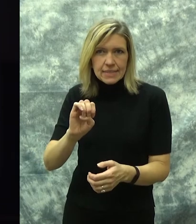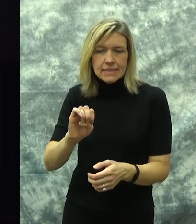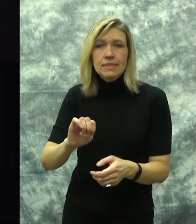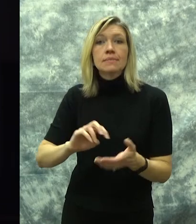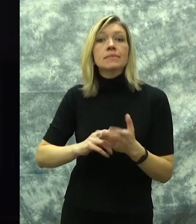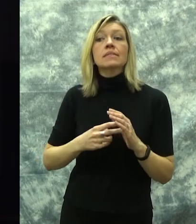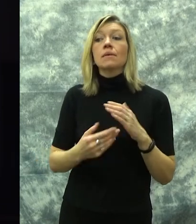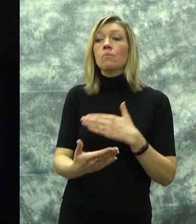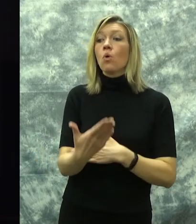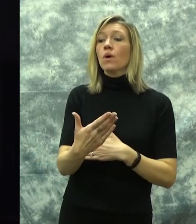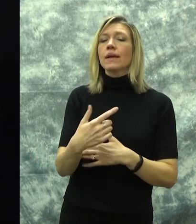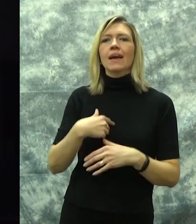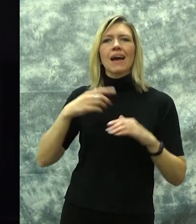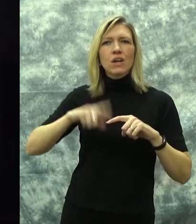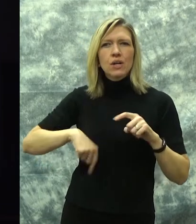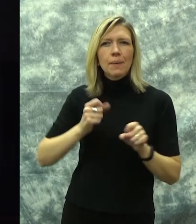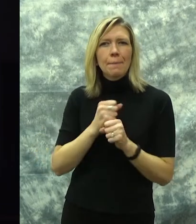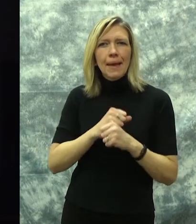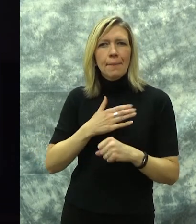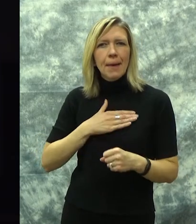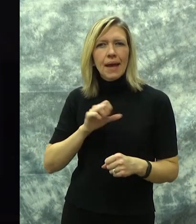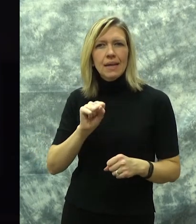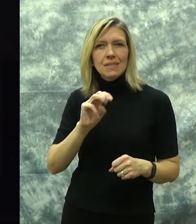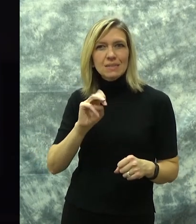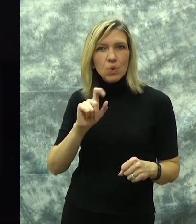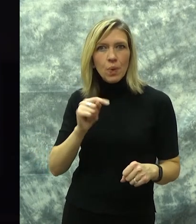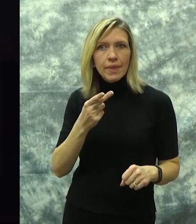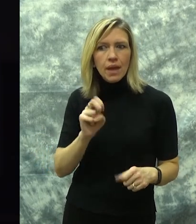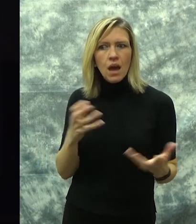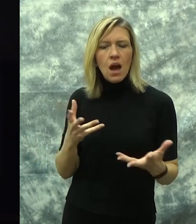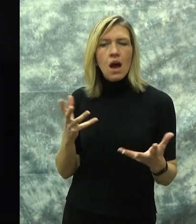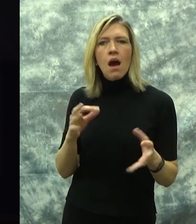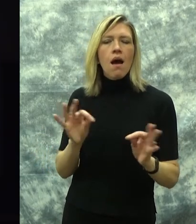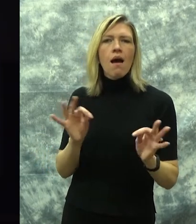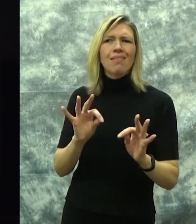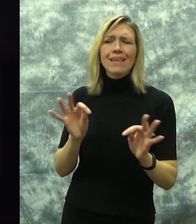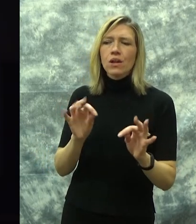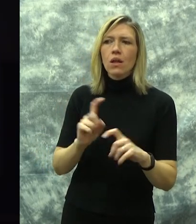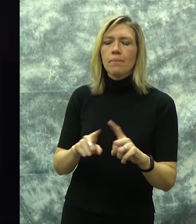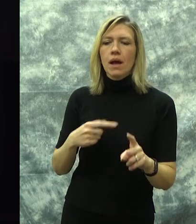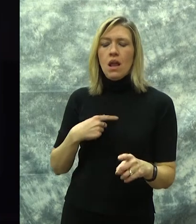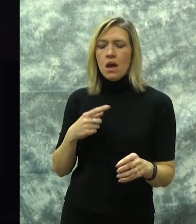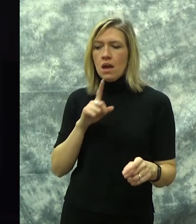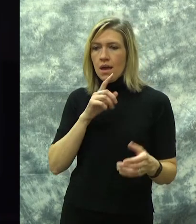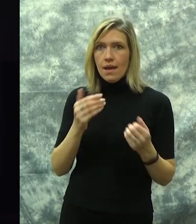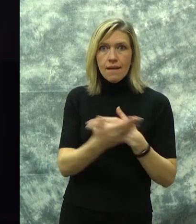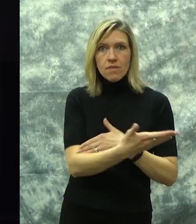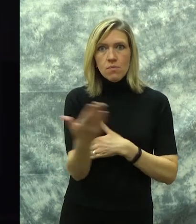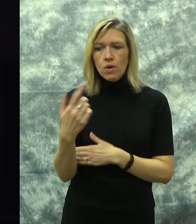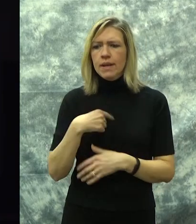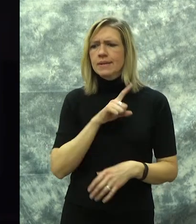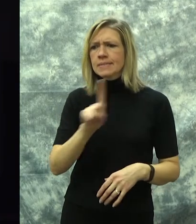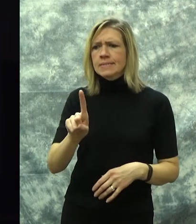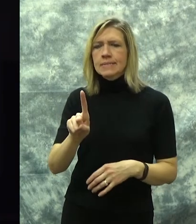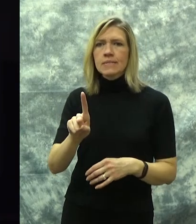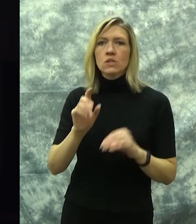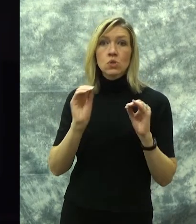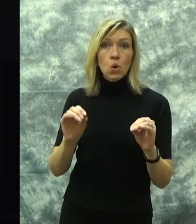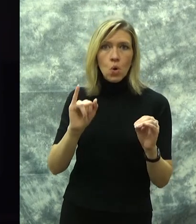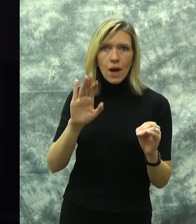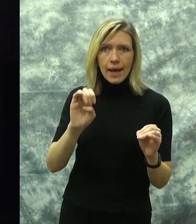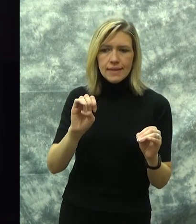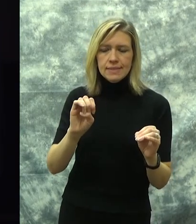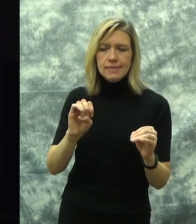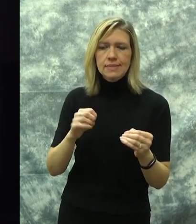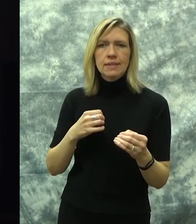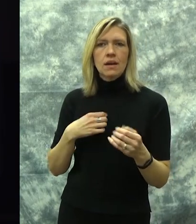things can cause us to create little stories? So there I was in the morning, empty ice tray, and I'd go to either two directions. One is the victim place. Oh, sure.